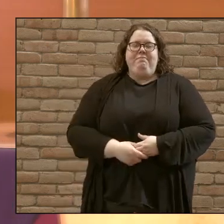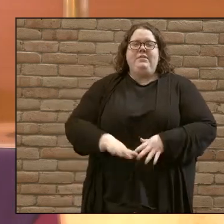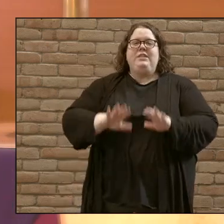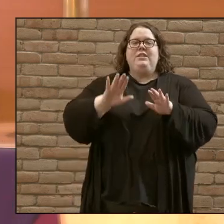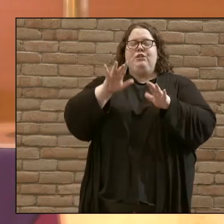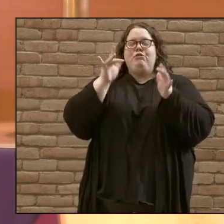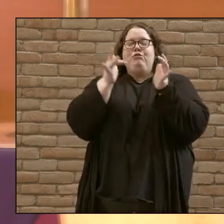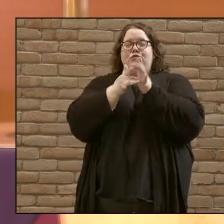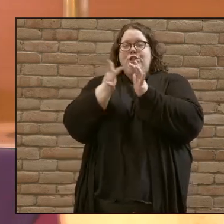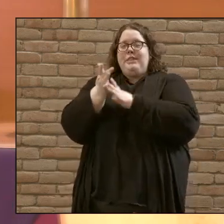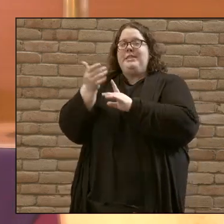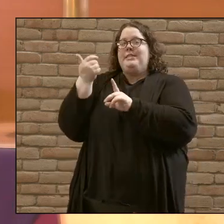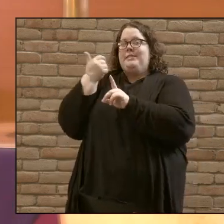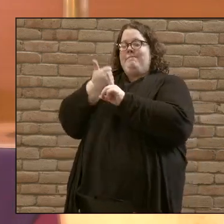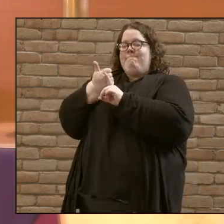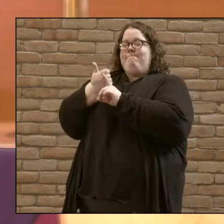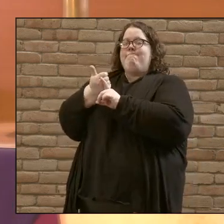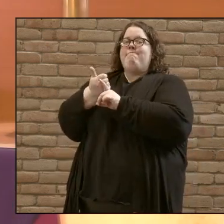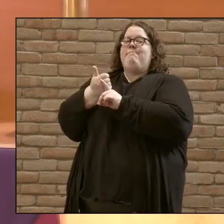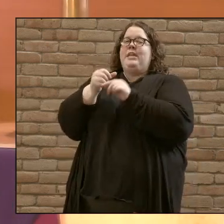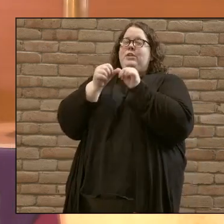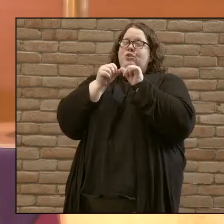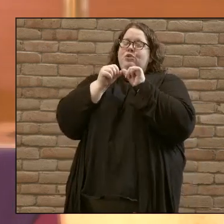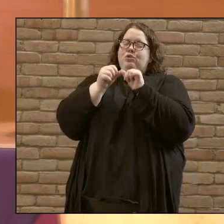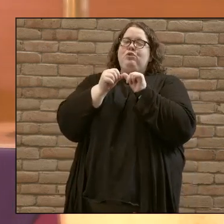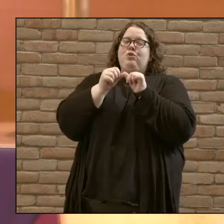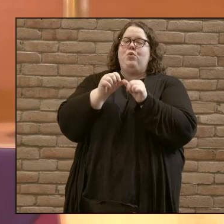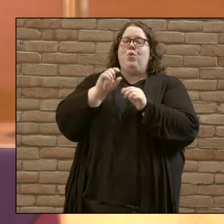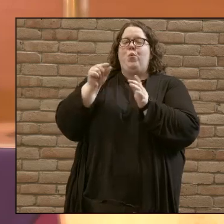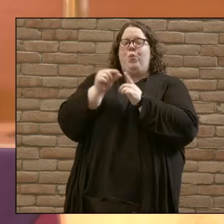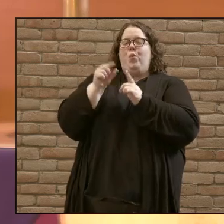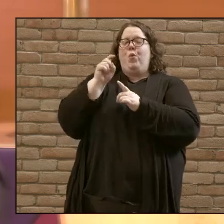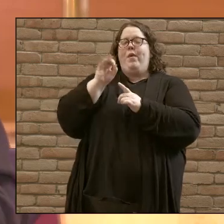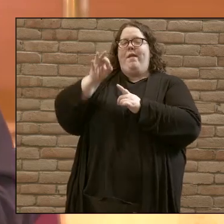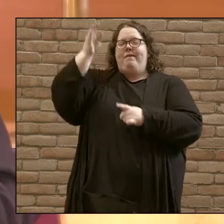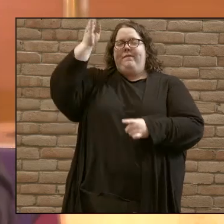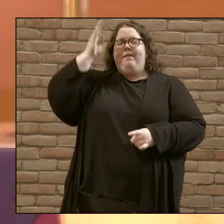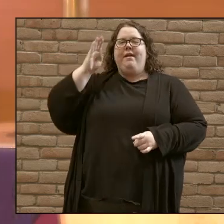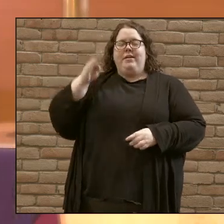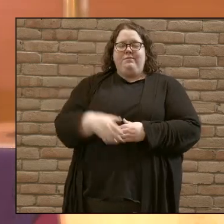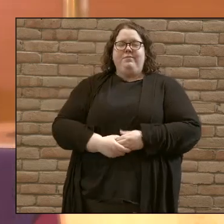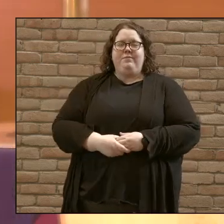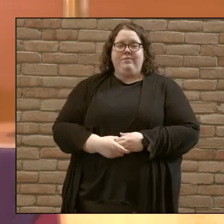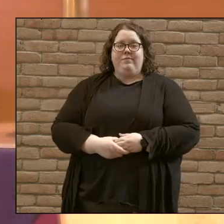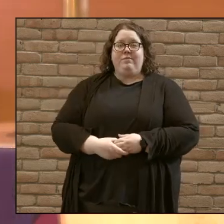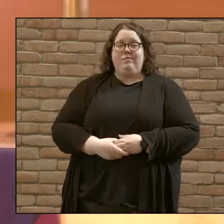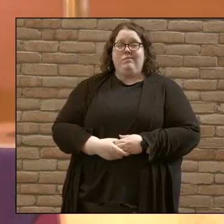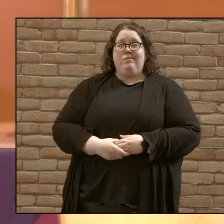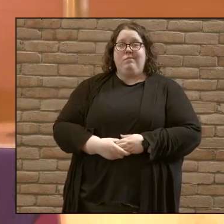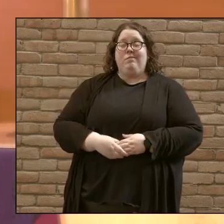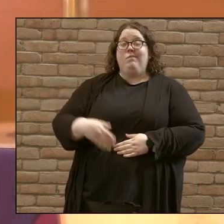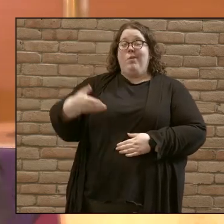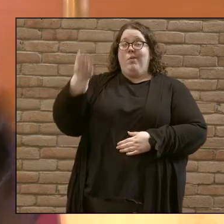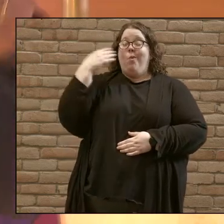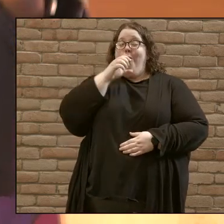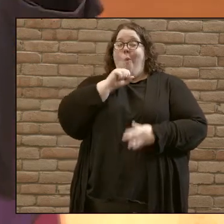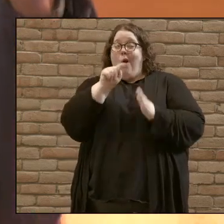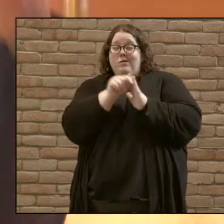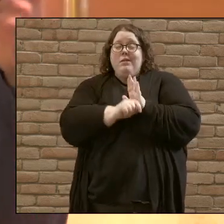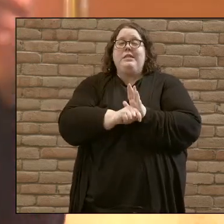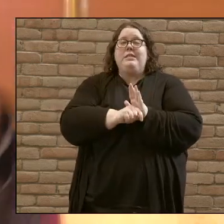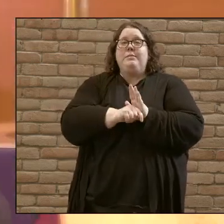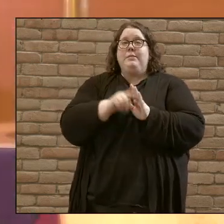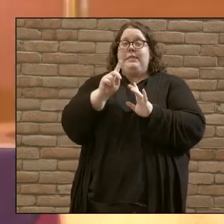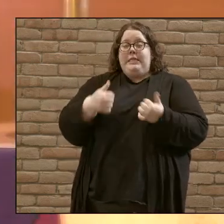is the eternal Word of God. In the Old Testament, Jesus existed. He is